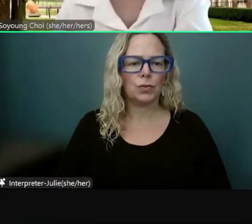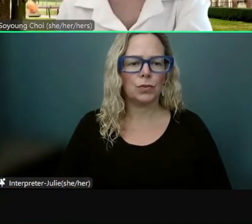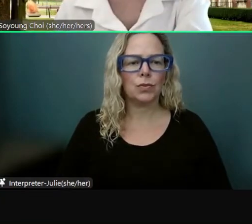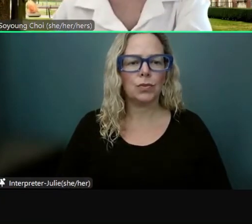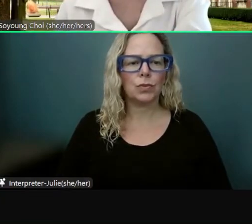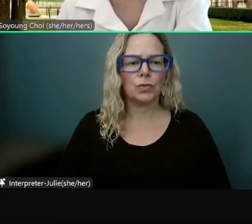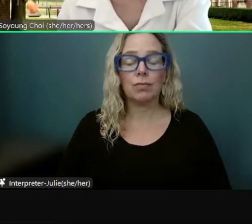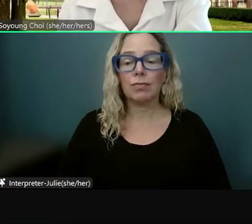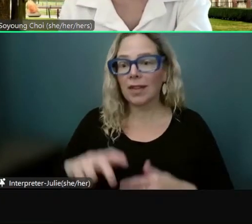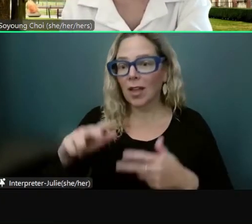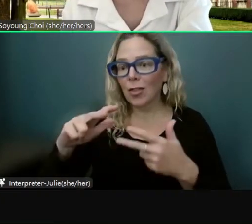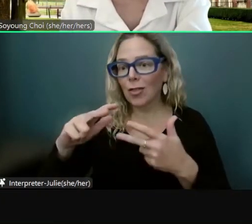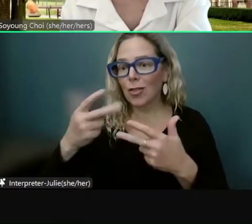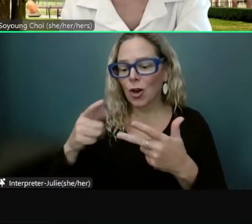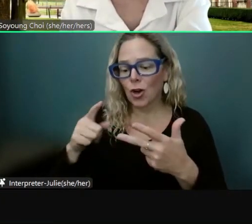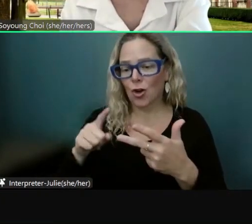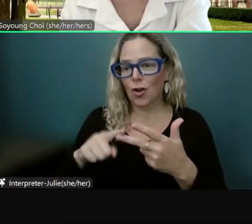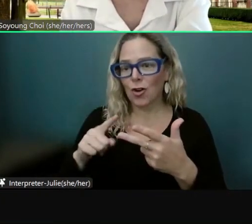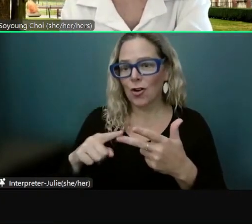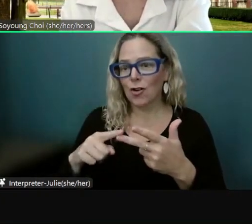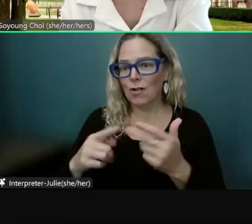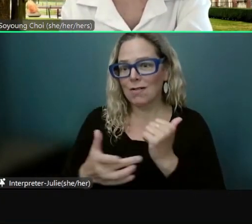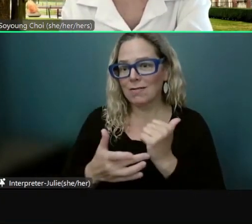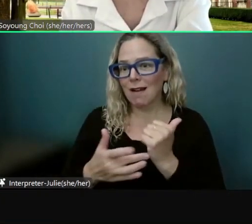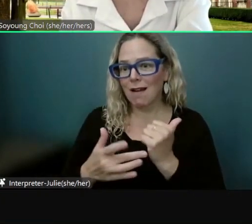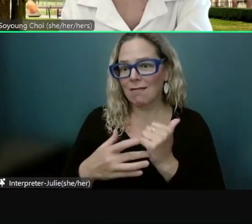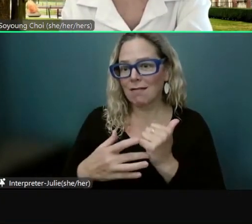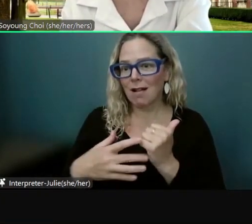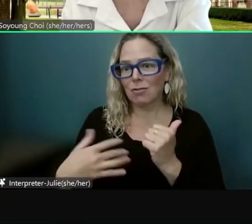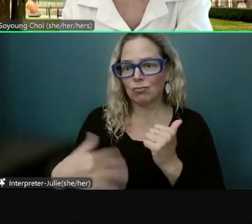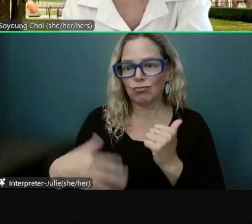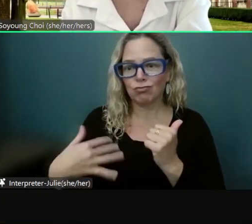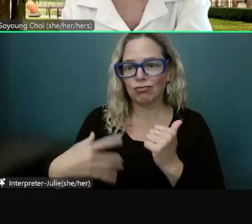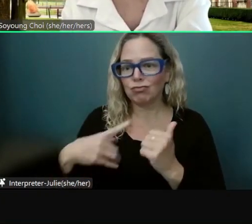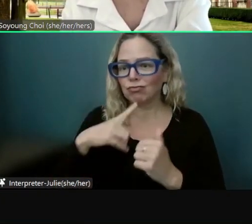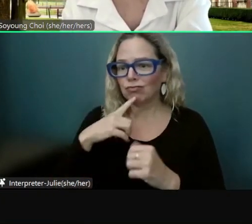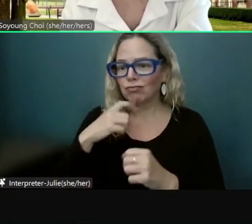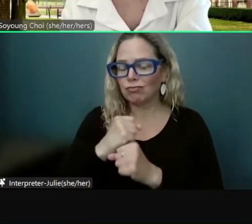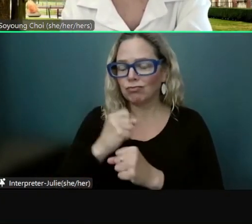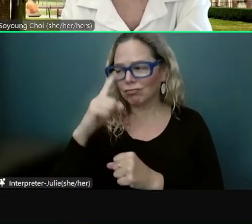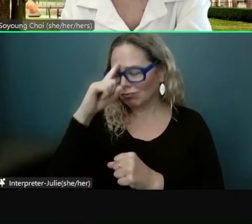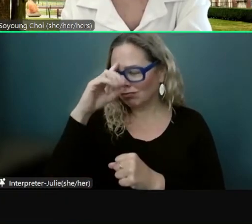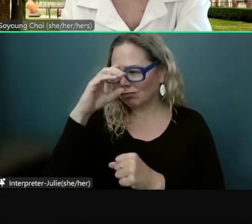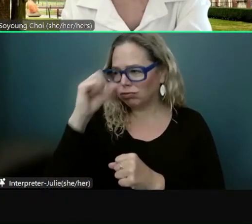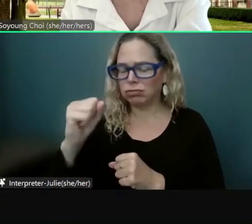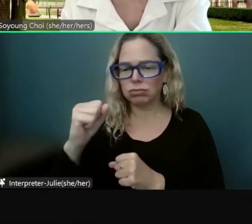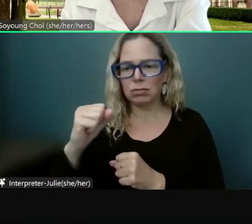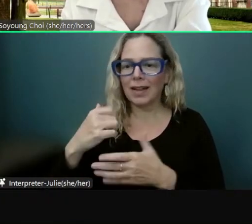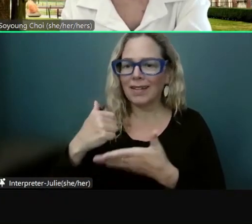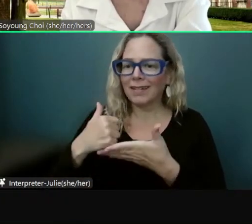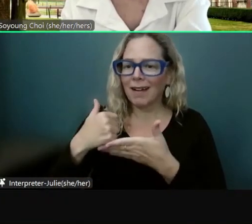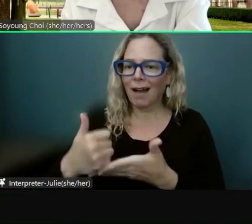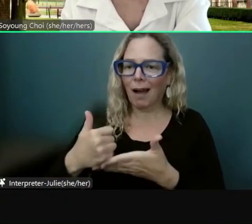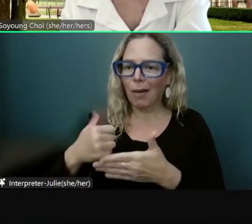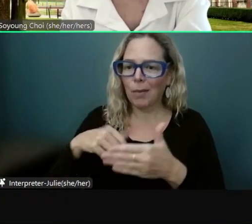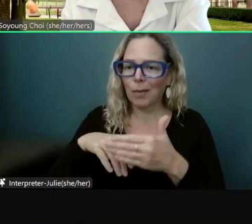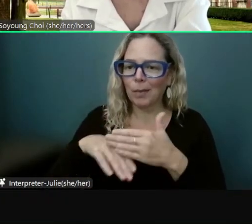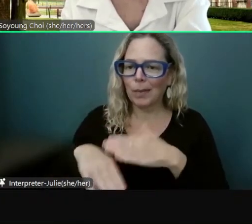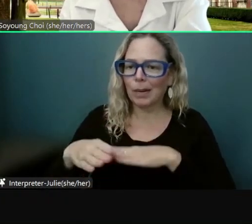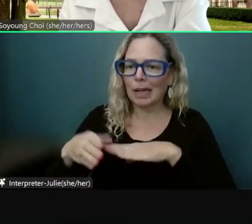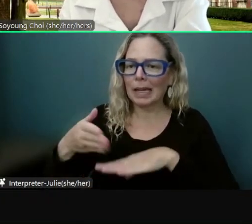And the third promising technology for improving information accessibility among blind and low